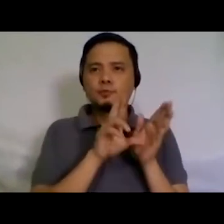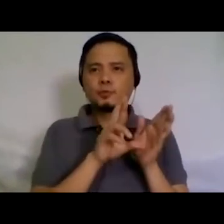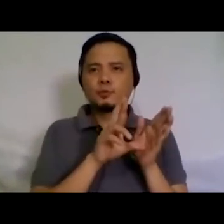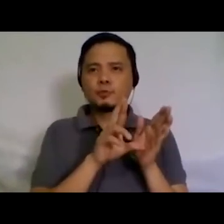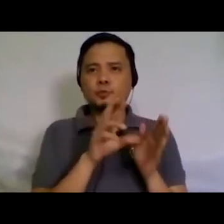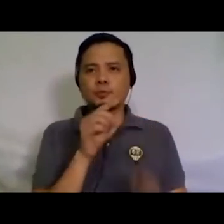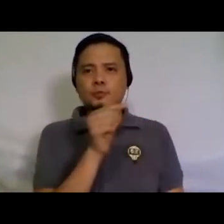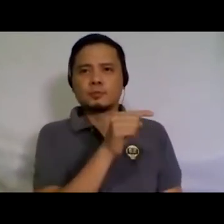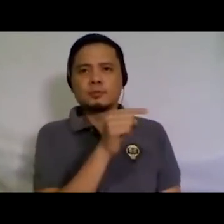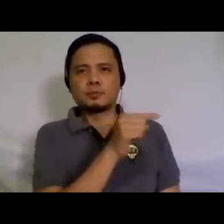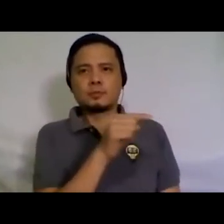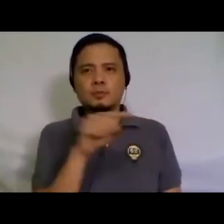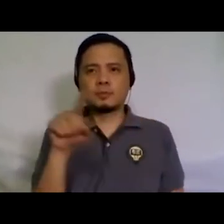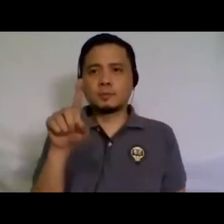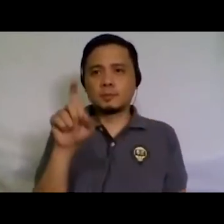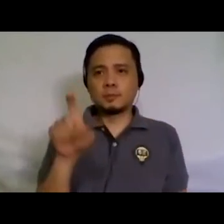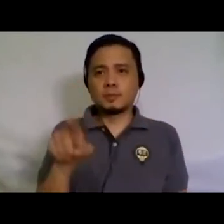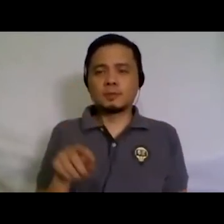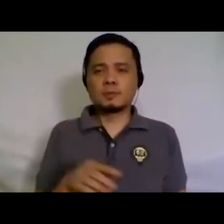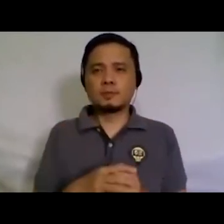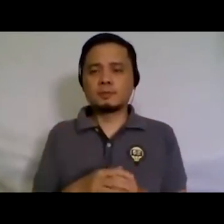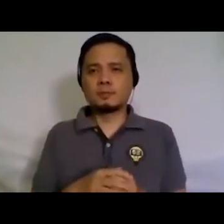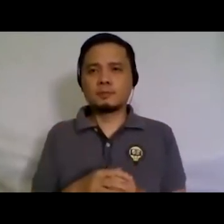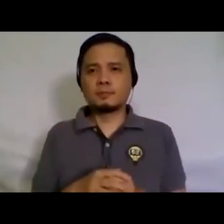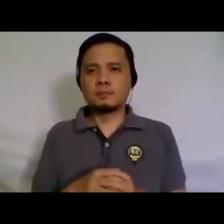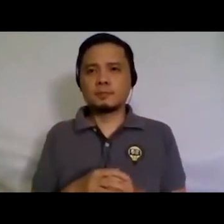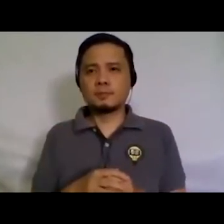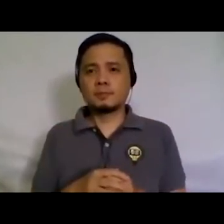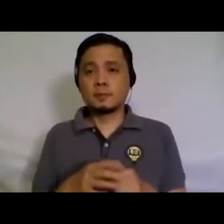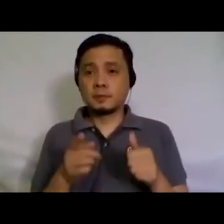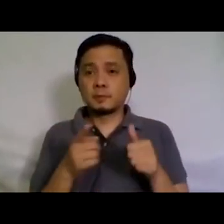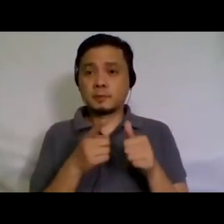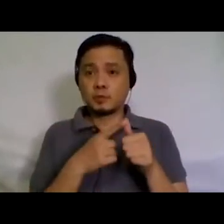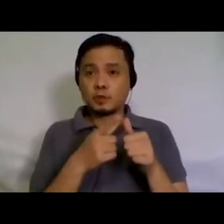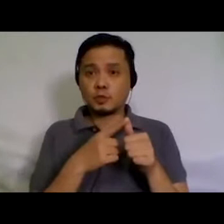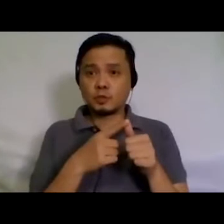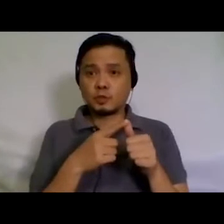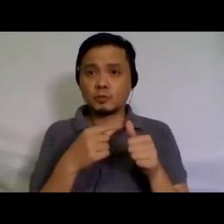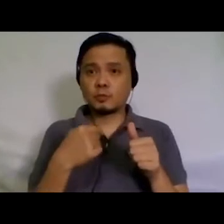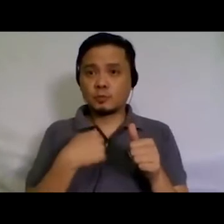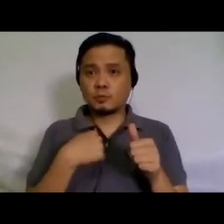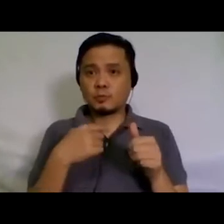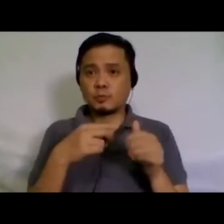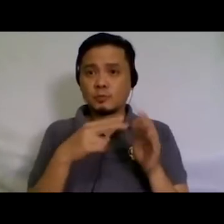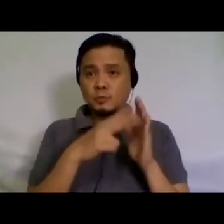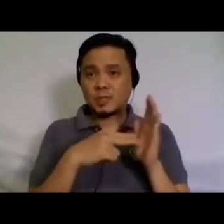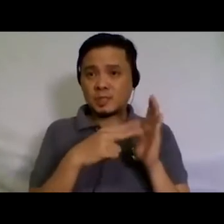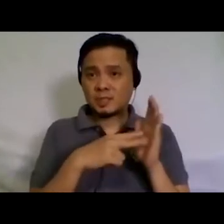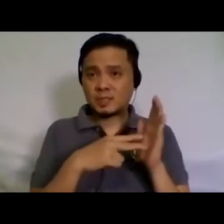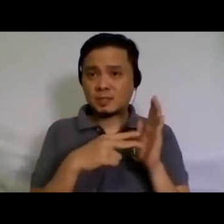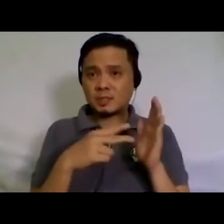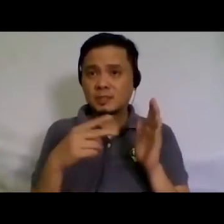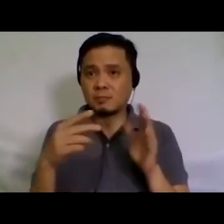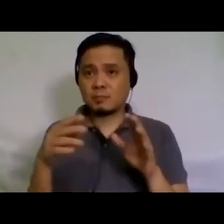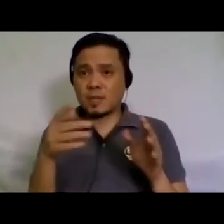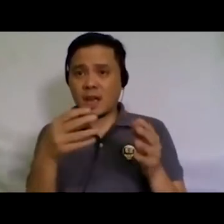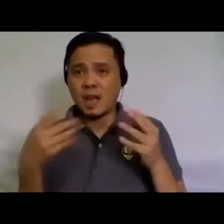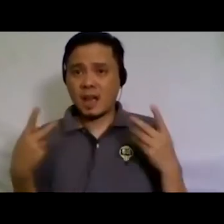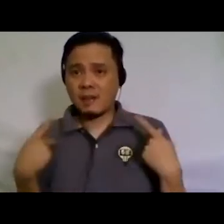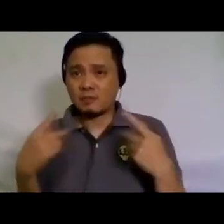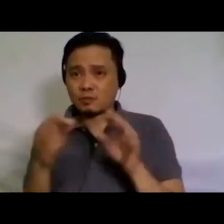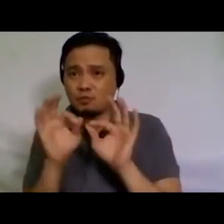You want me to read the questions, have the interpreter sign, or do you want to read the question